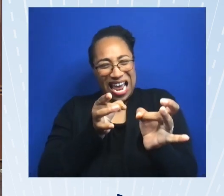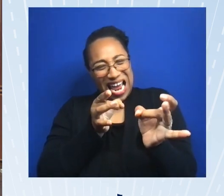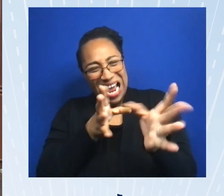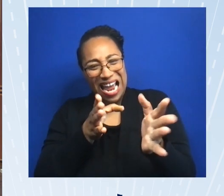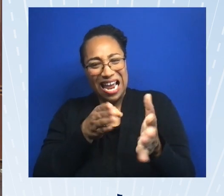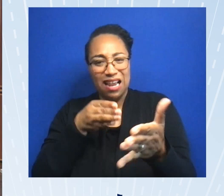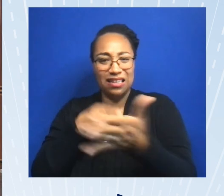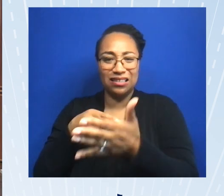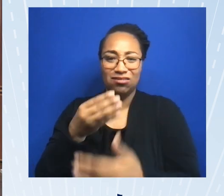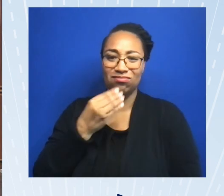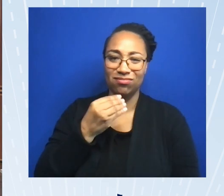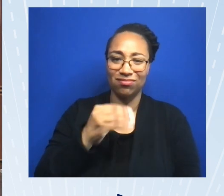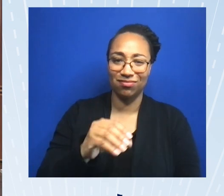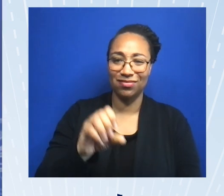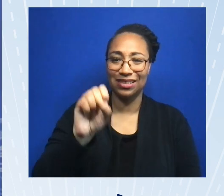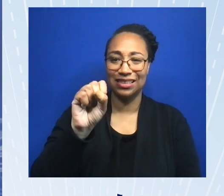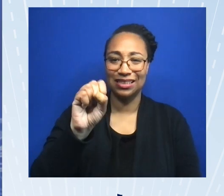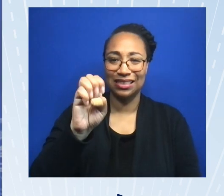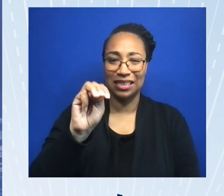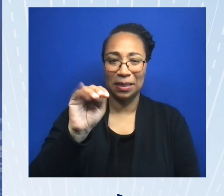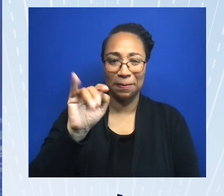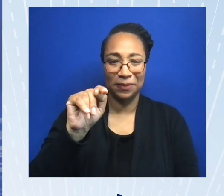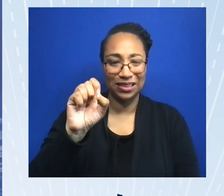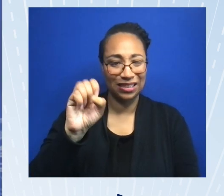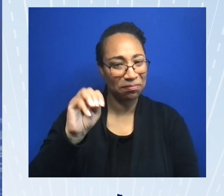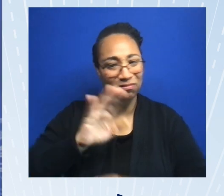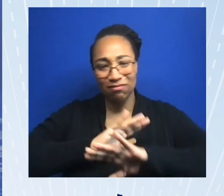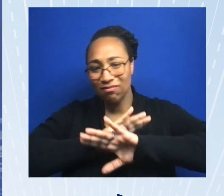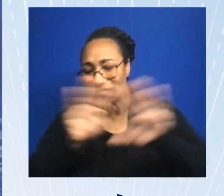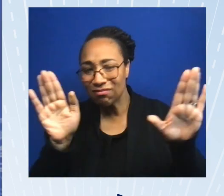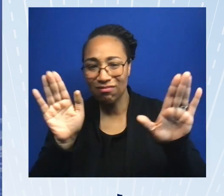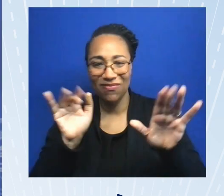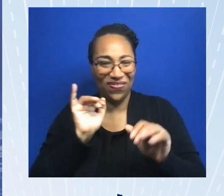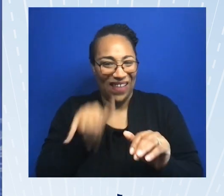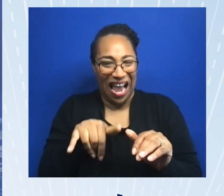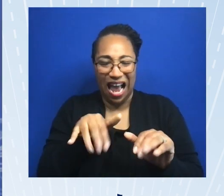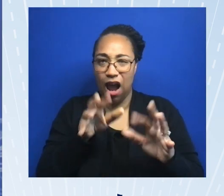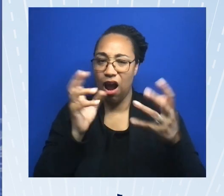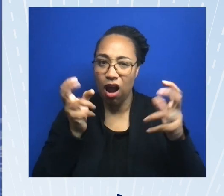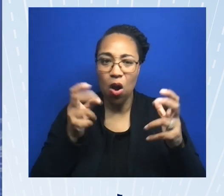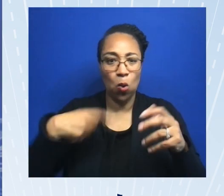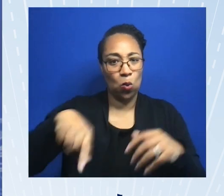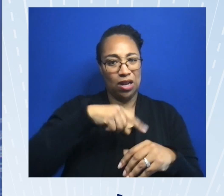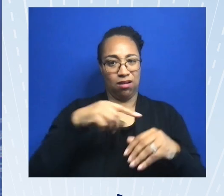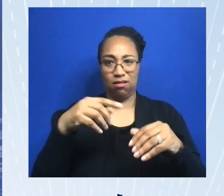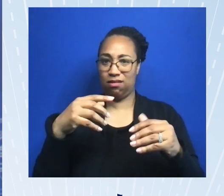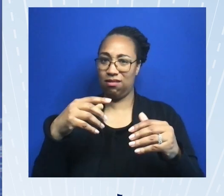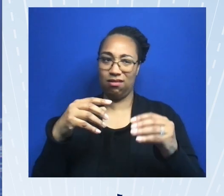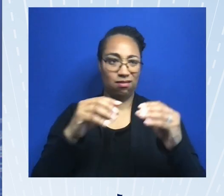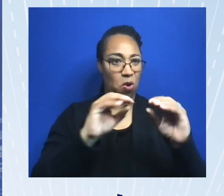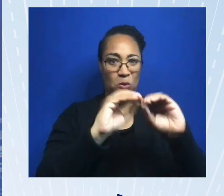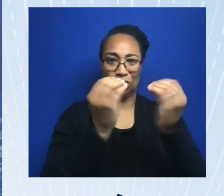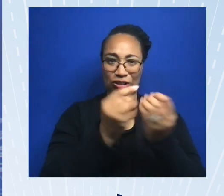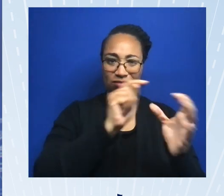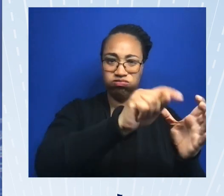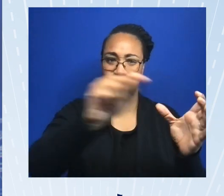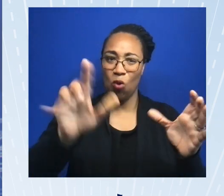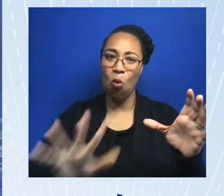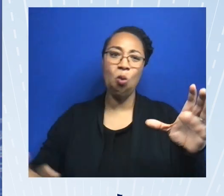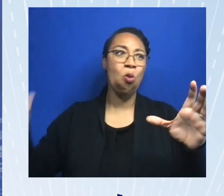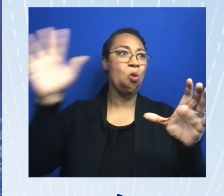organizations across the private sector, civil society, religious and multi-faith communities, and higher